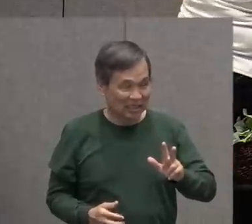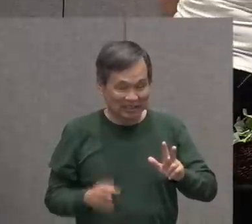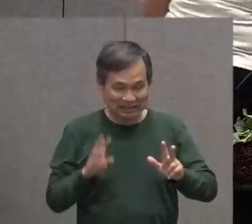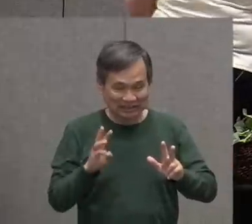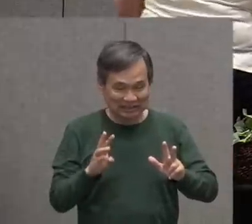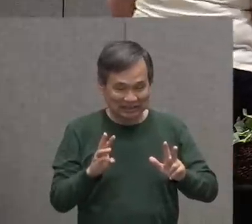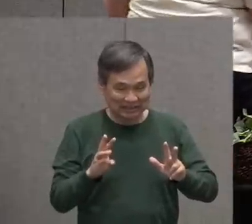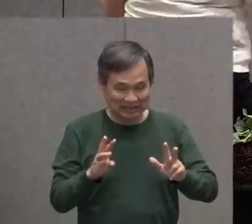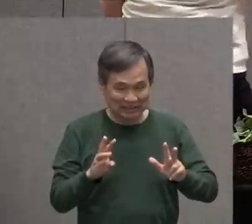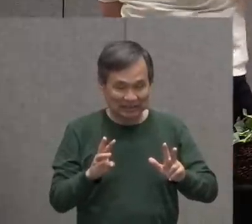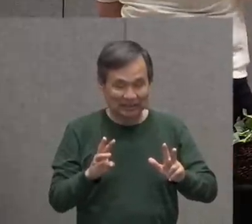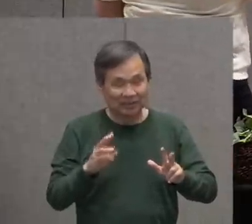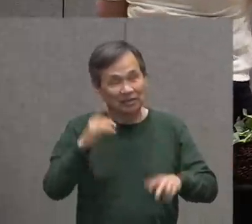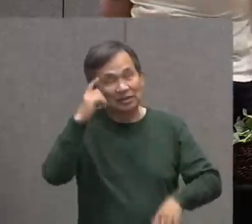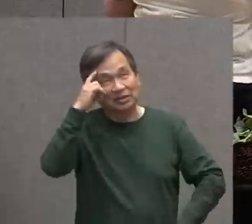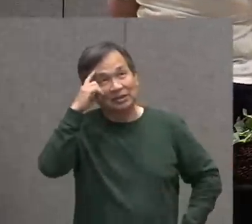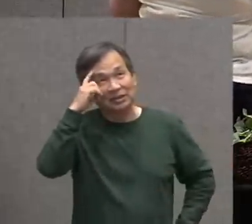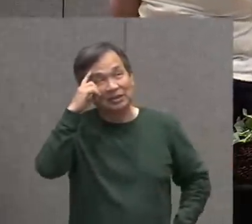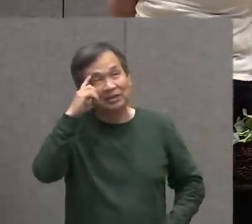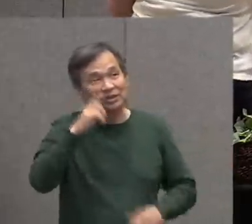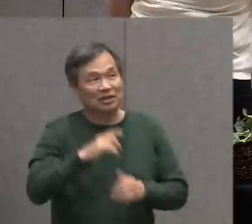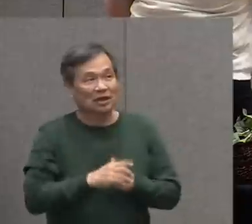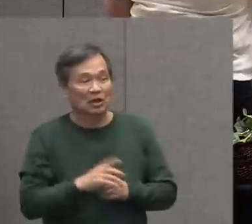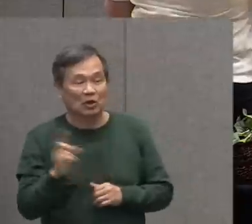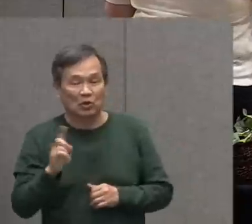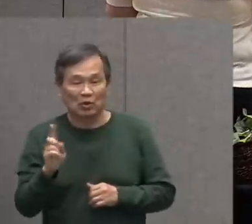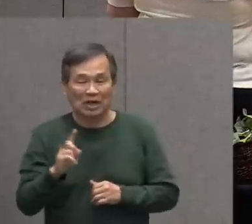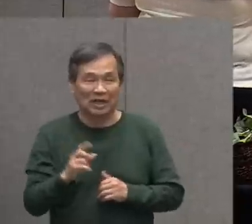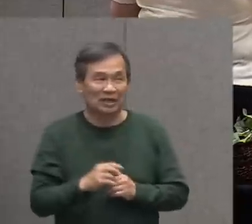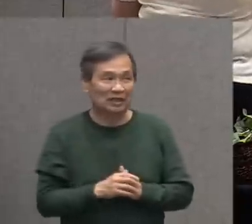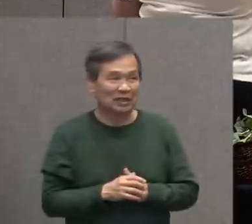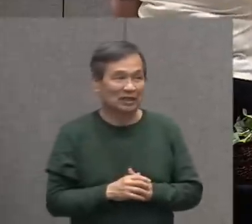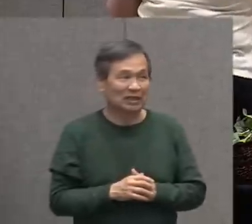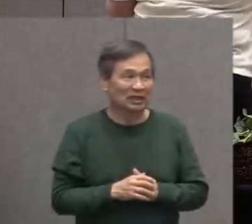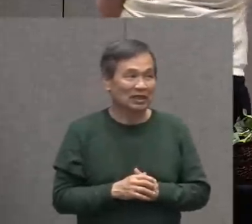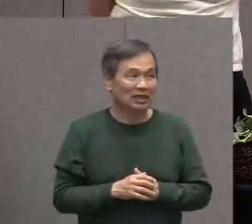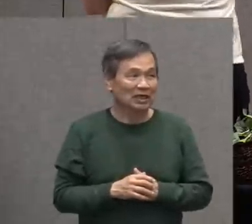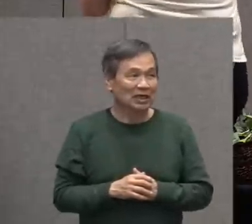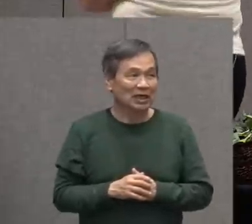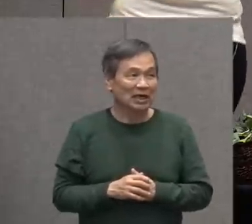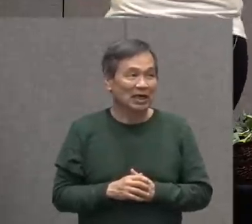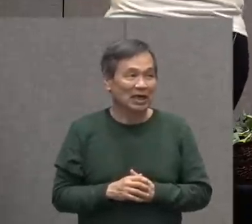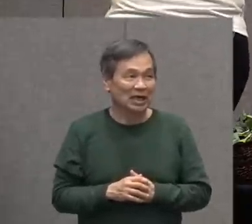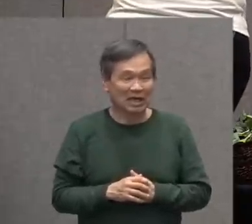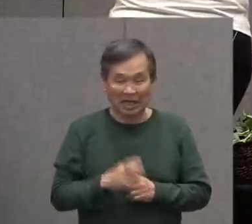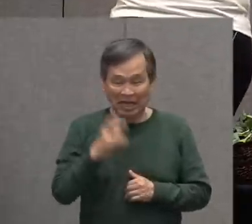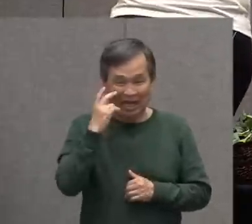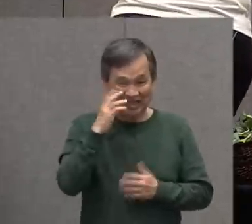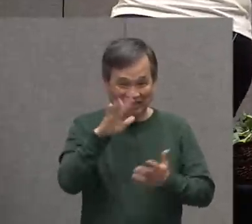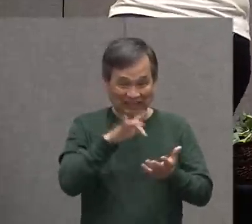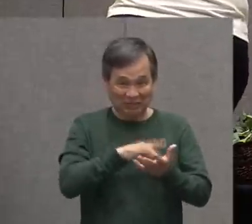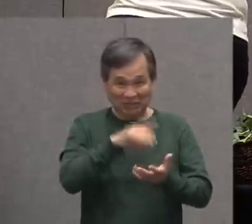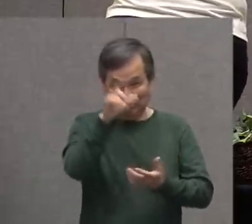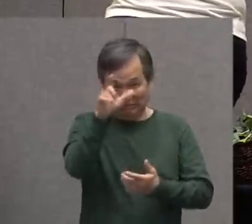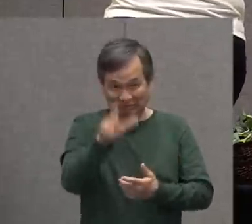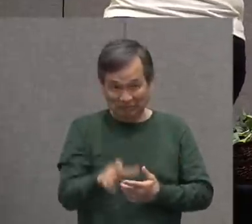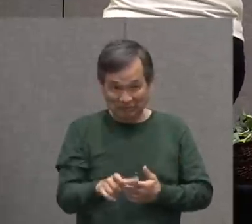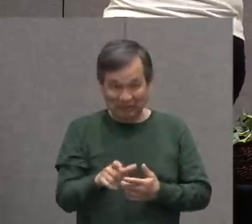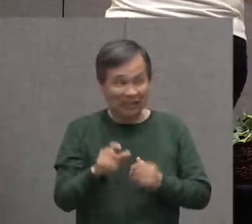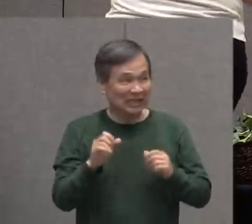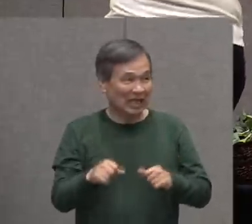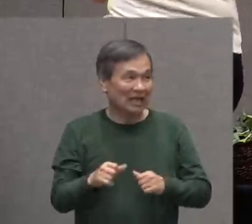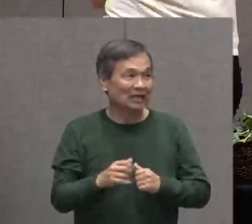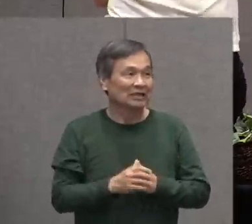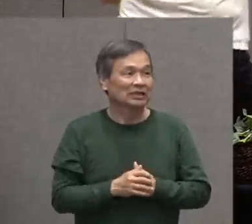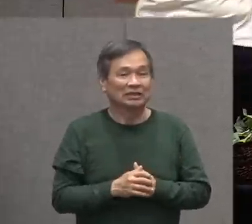3 and a 6. So let me think about that. Where could I go with that? Ooh, I see a nice little chunk right here that has a 3. Mm,